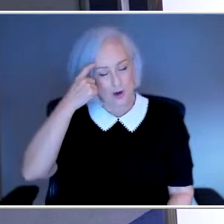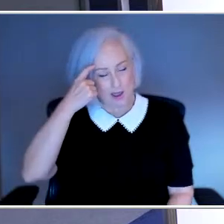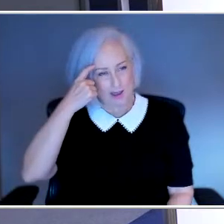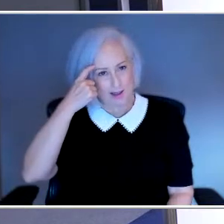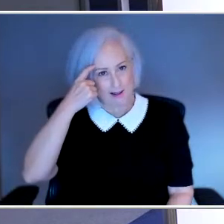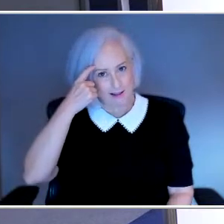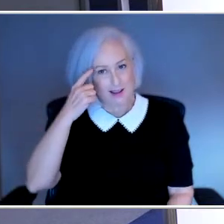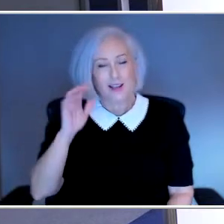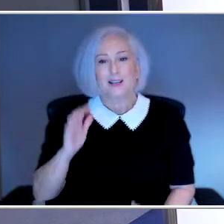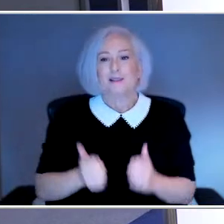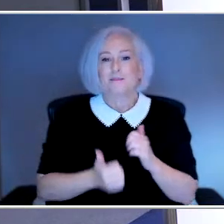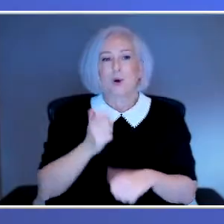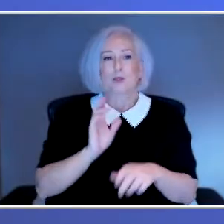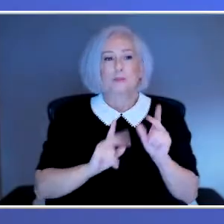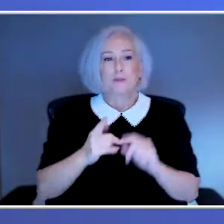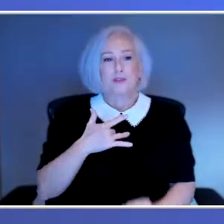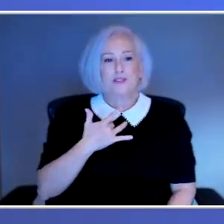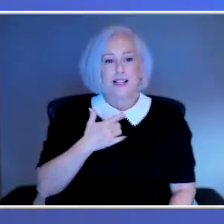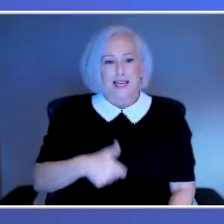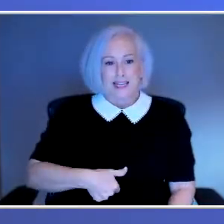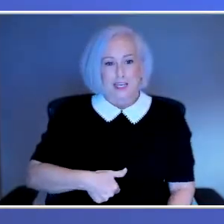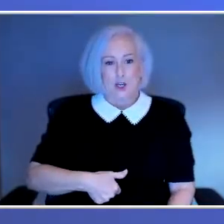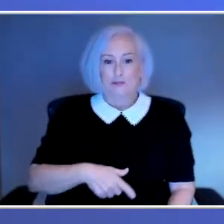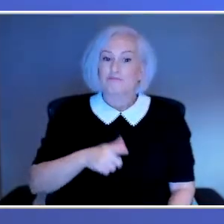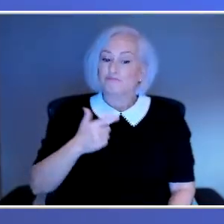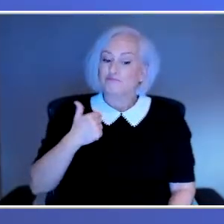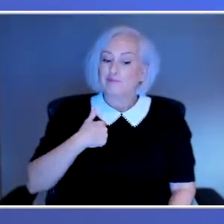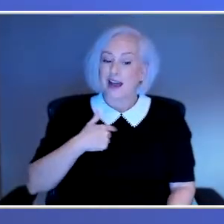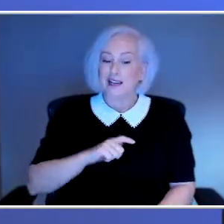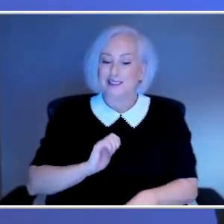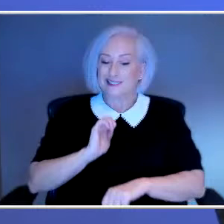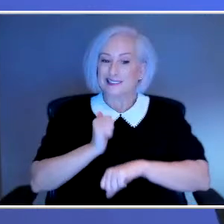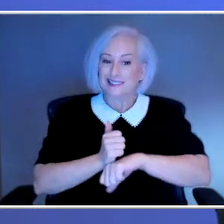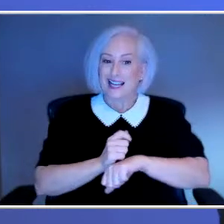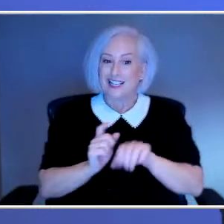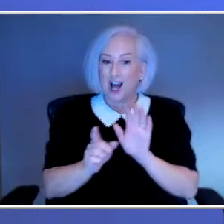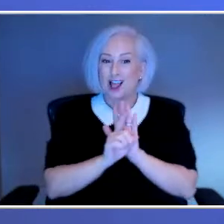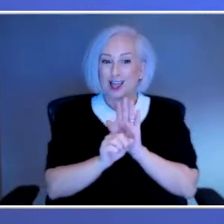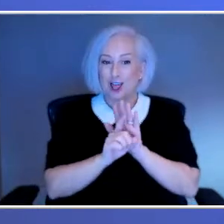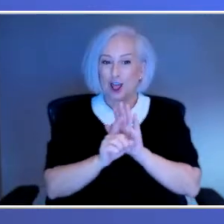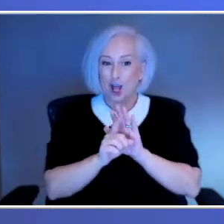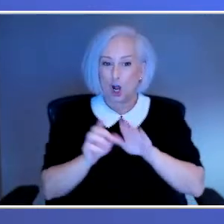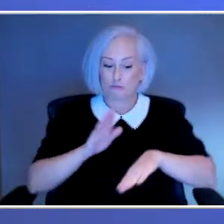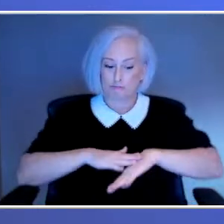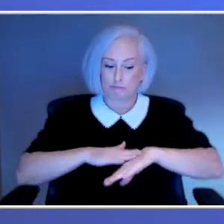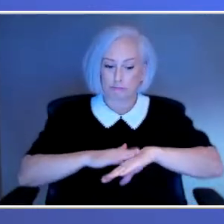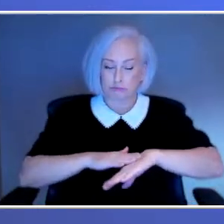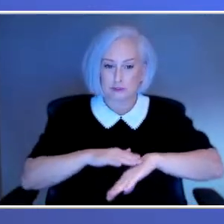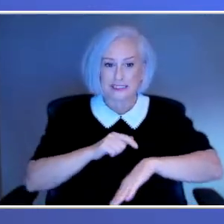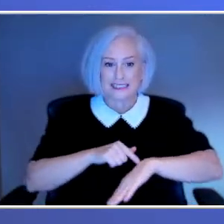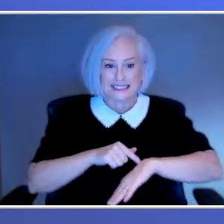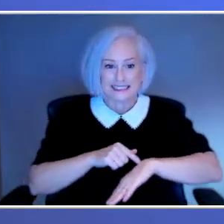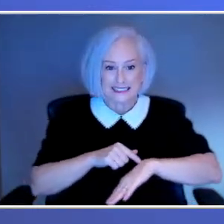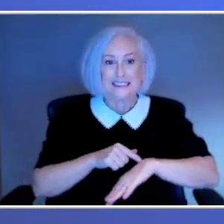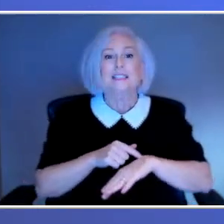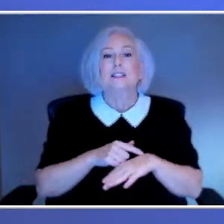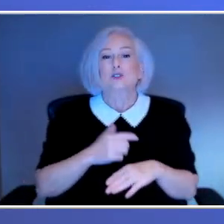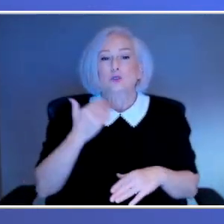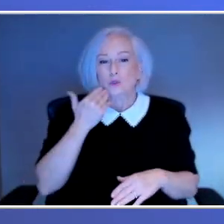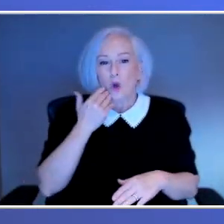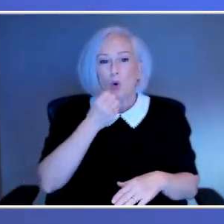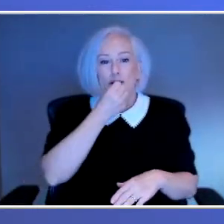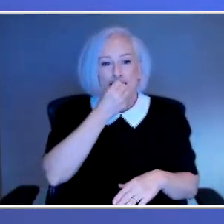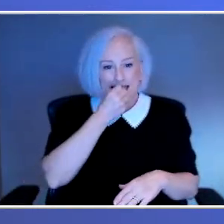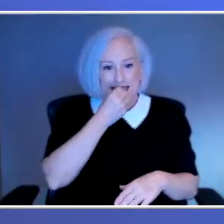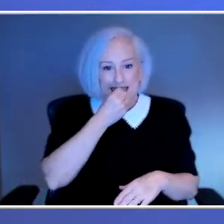tummy. I've had to put an alarm set because sometimes I don't get those hunger pains. So I have had to put an alarm on my phone